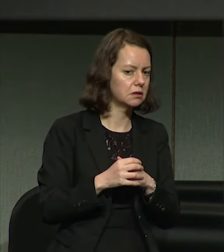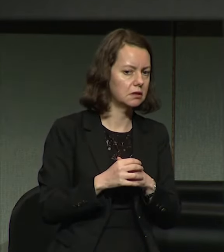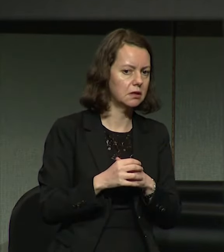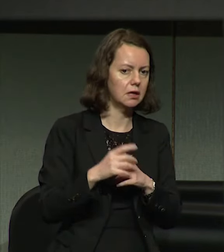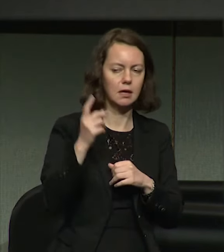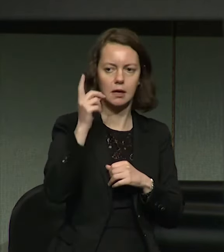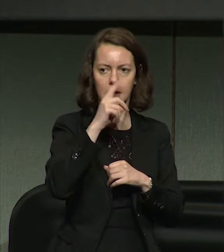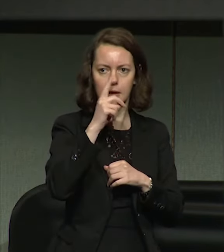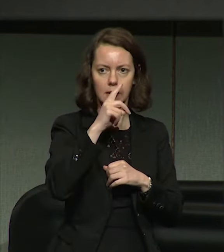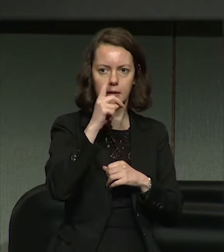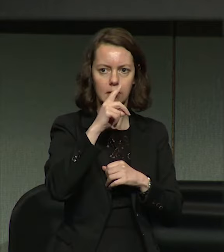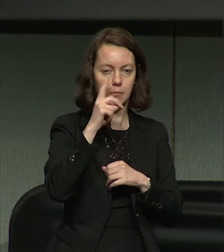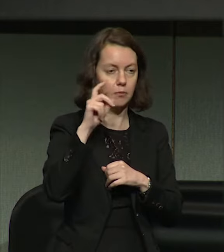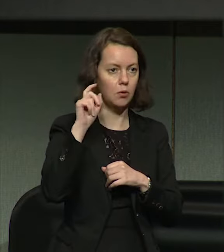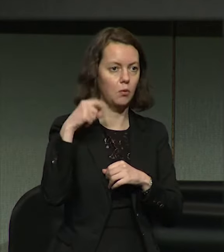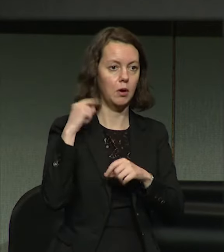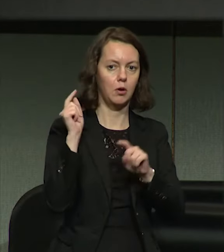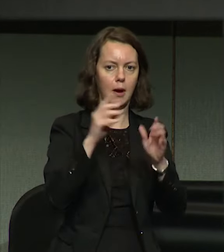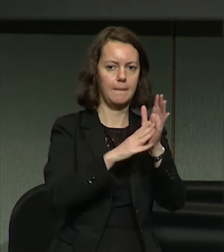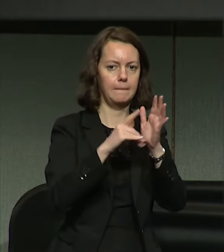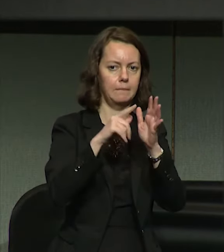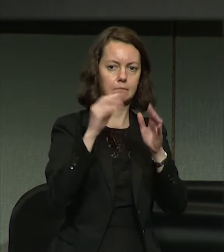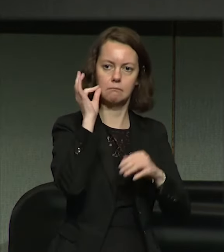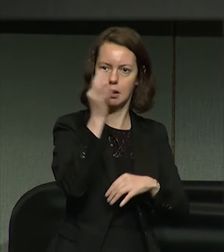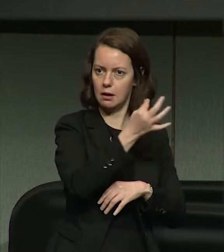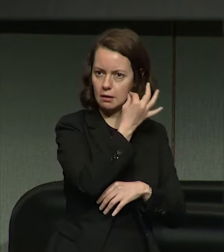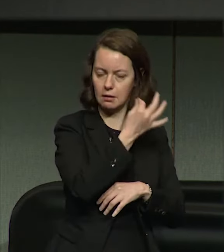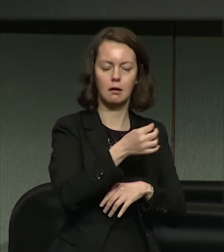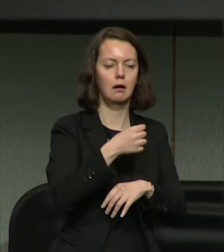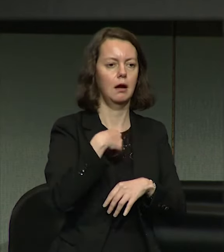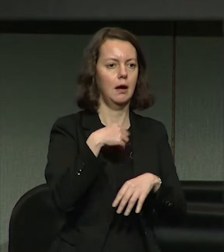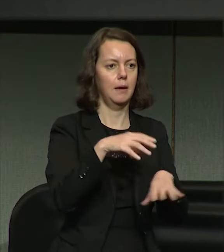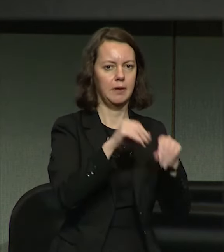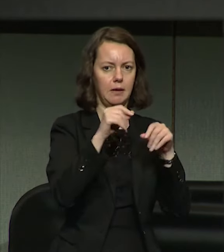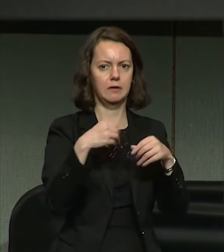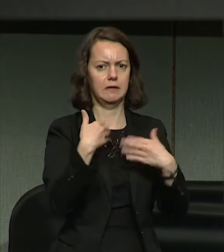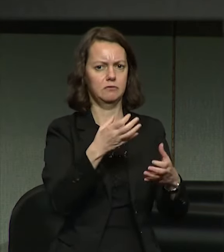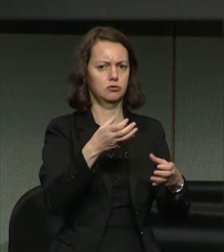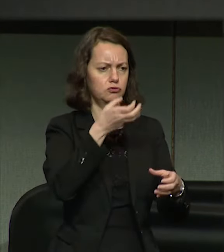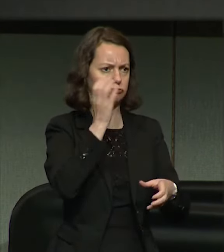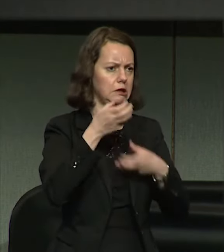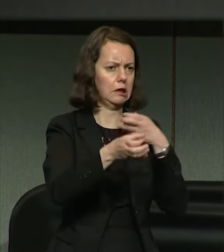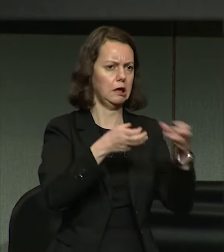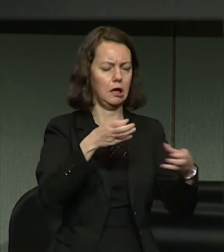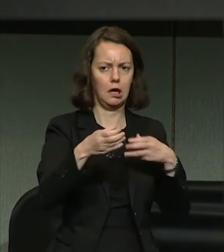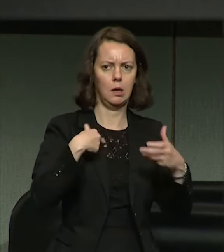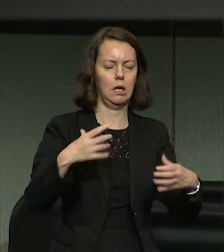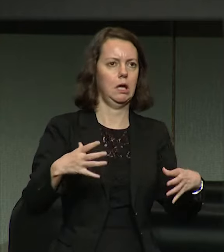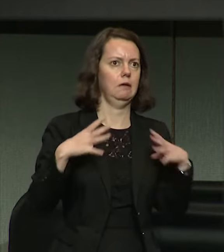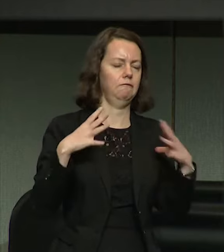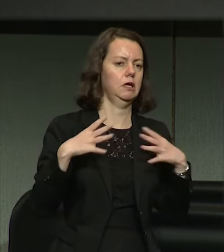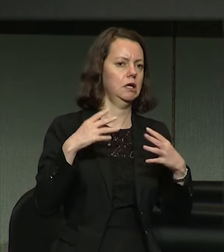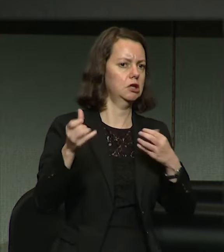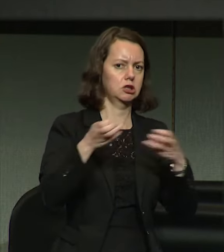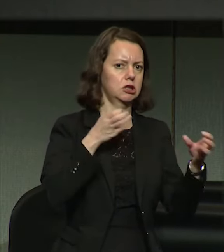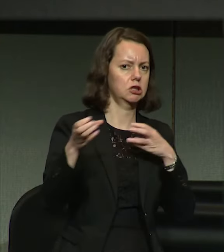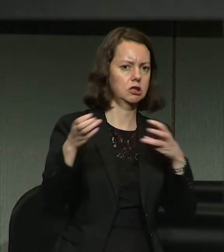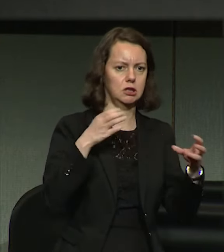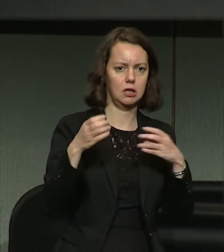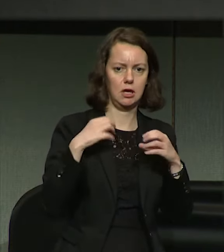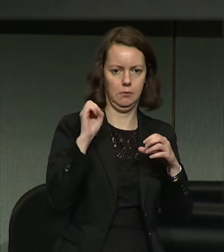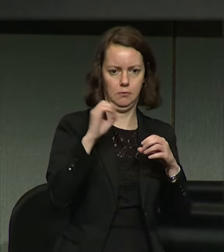around and pick up us drones at Musgrave Park and fill us full of grog. We'd love it because it was a free charge, and they'd take us to the rallies and put us right